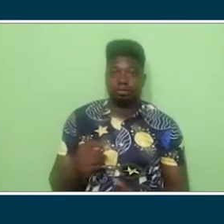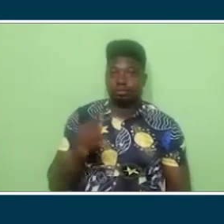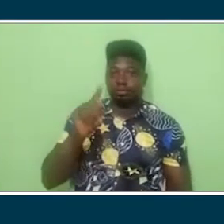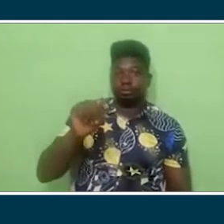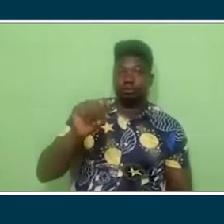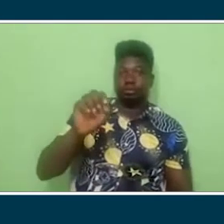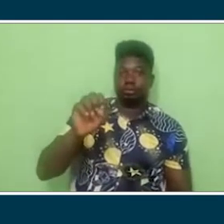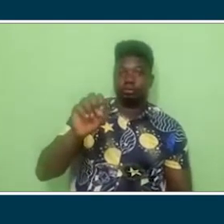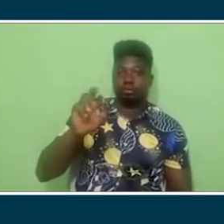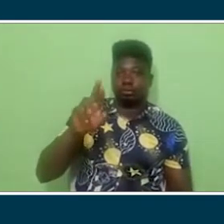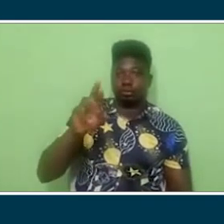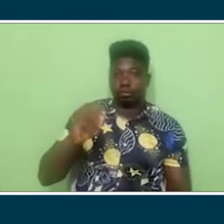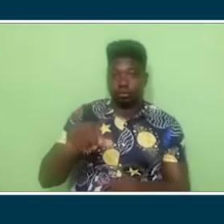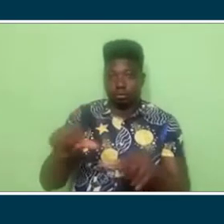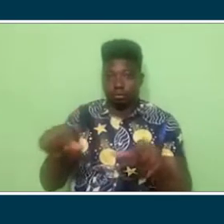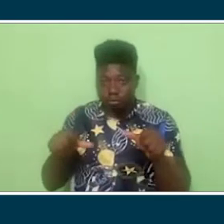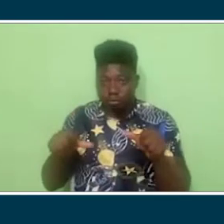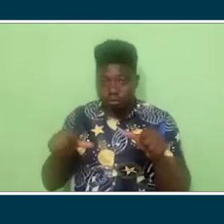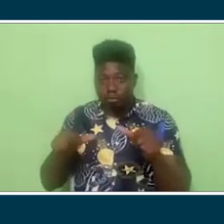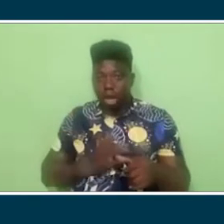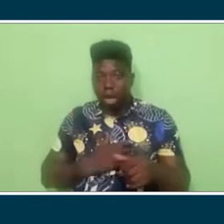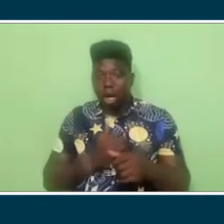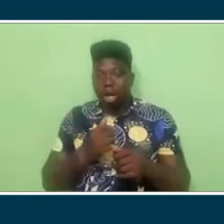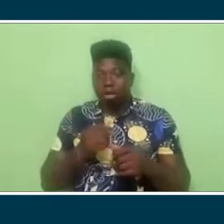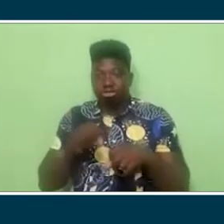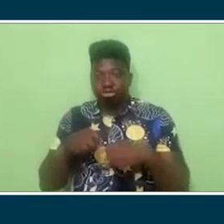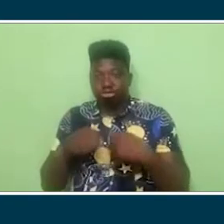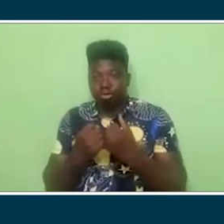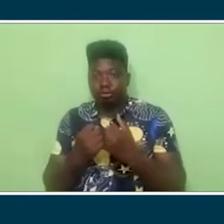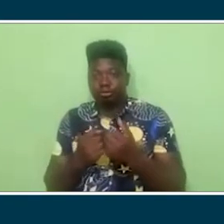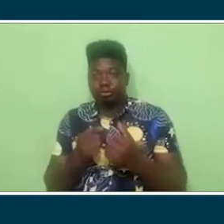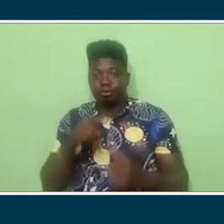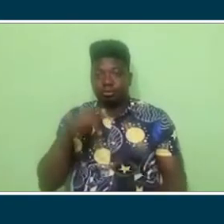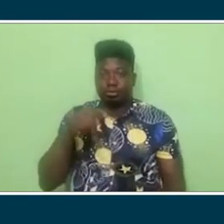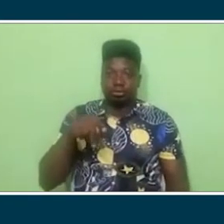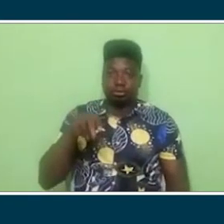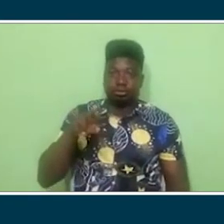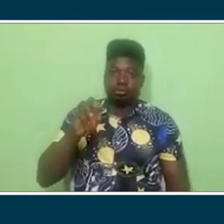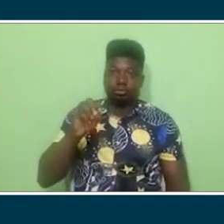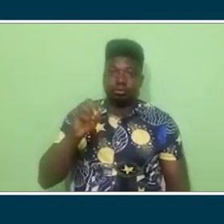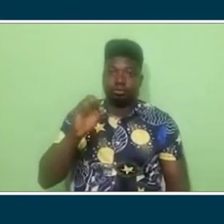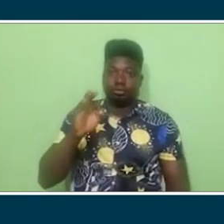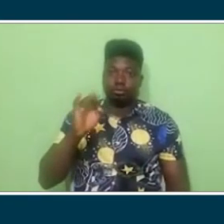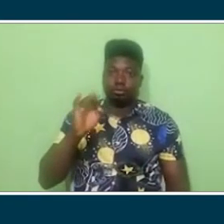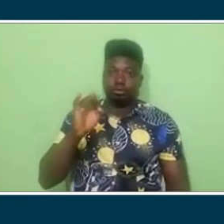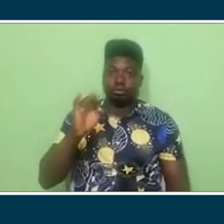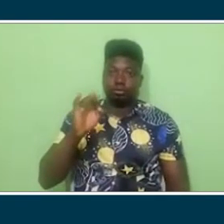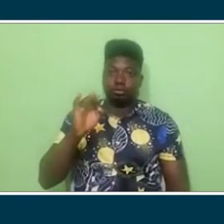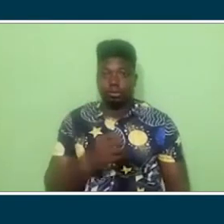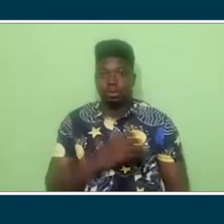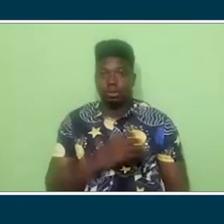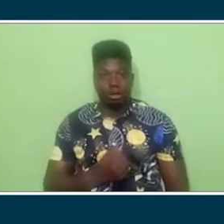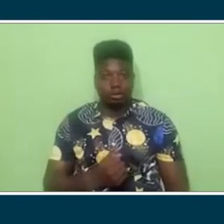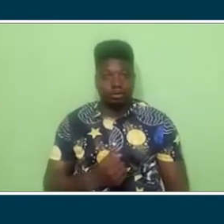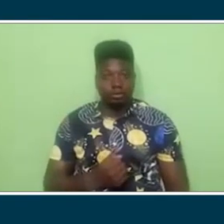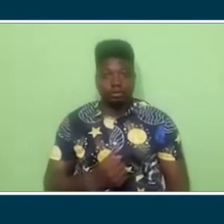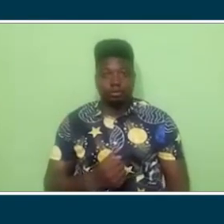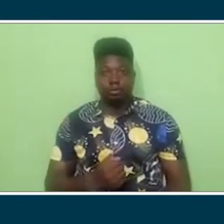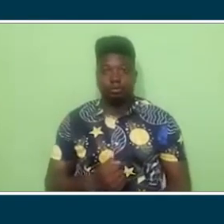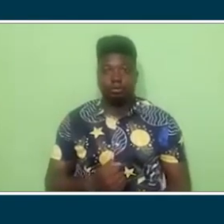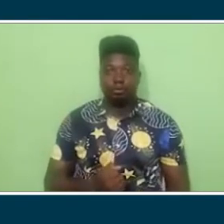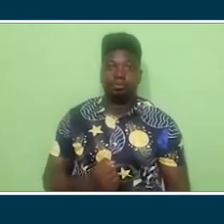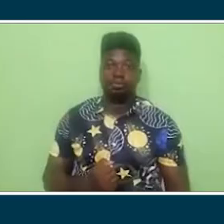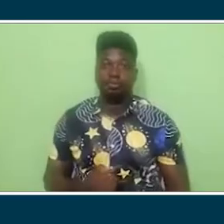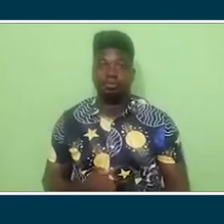social profile that carry privilege and advantage, we go through a process of being numb and asleep